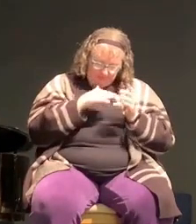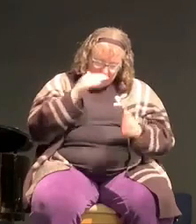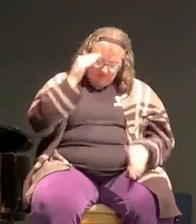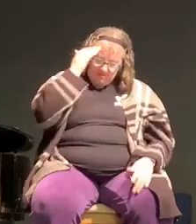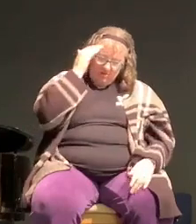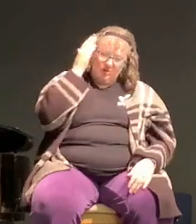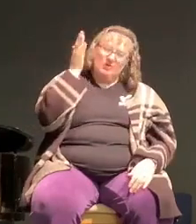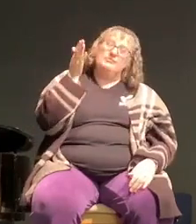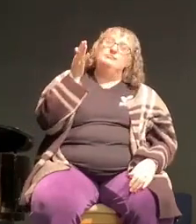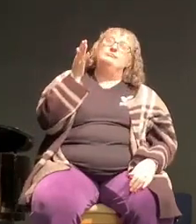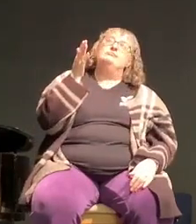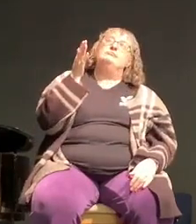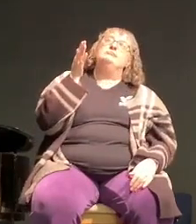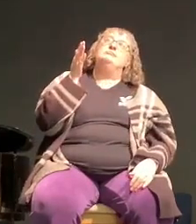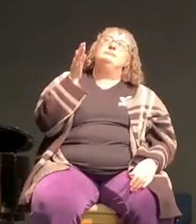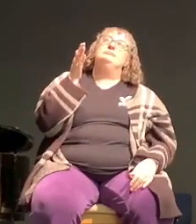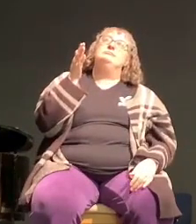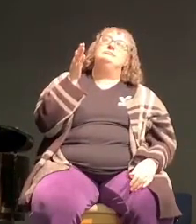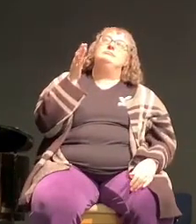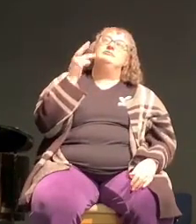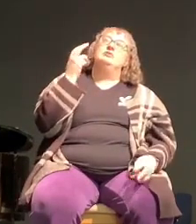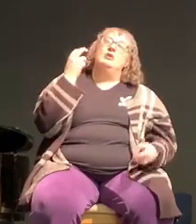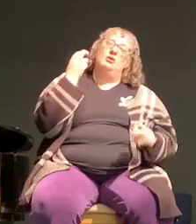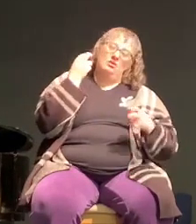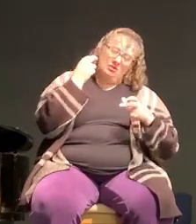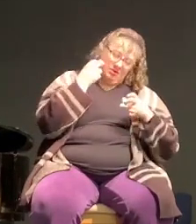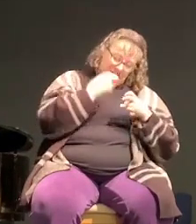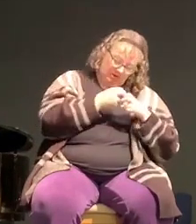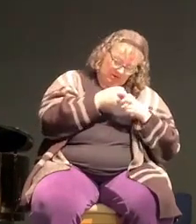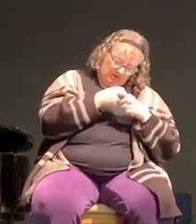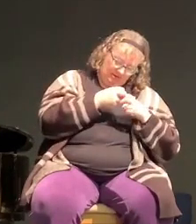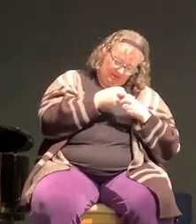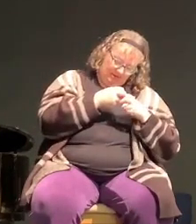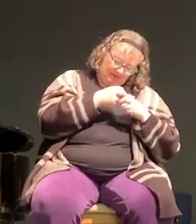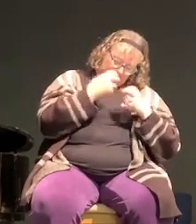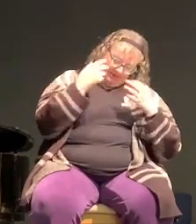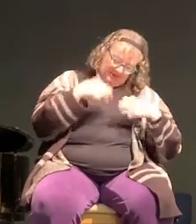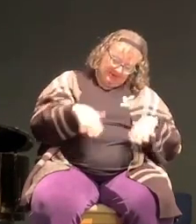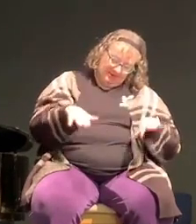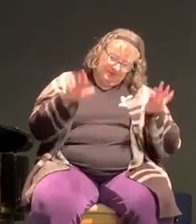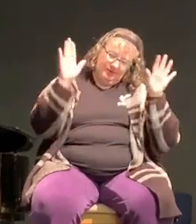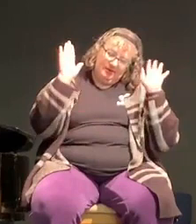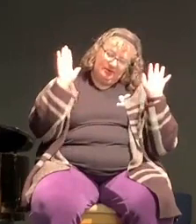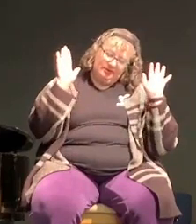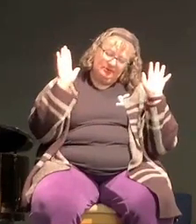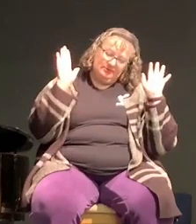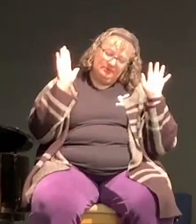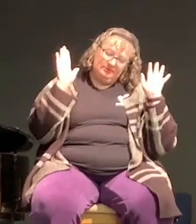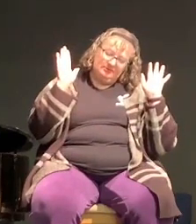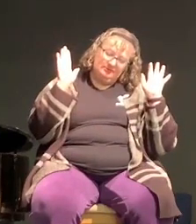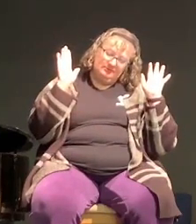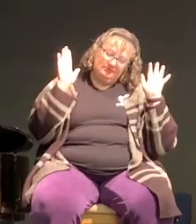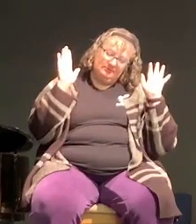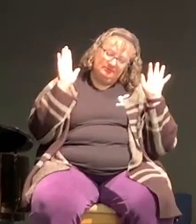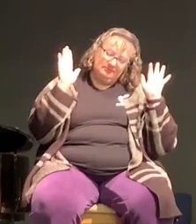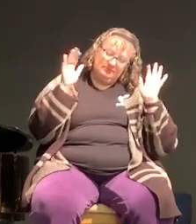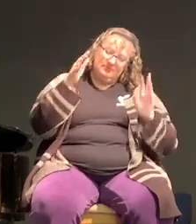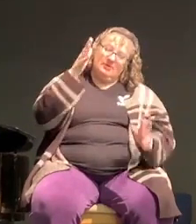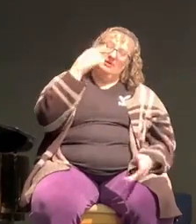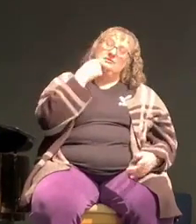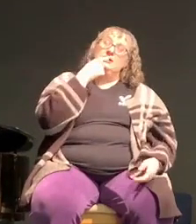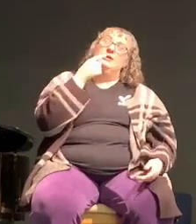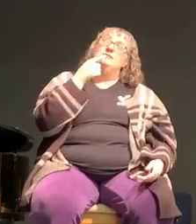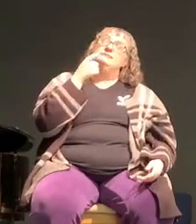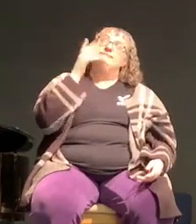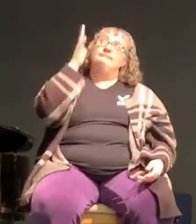Him. It's so hard to sacrifice. But God says,